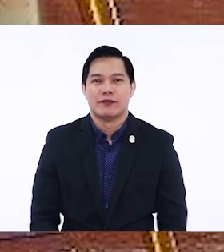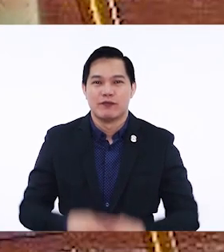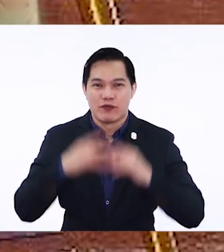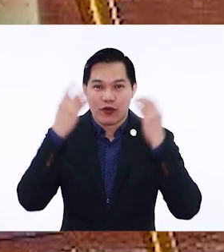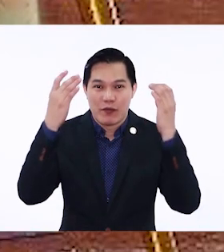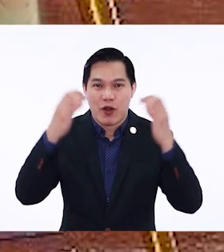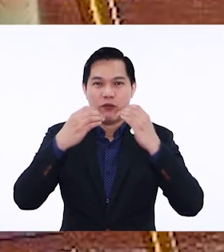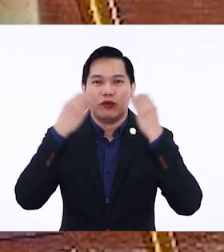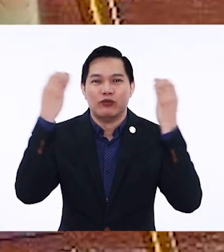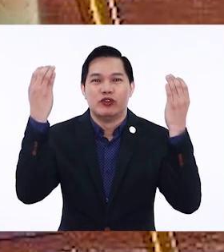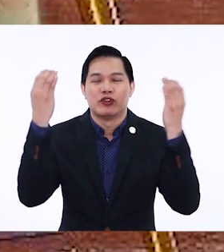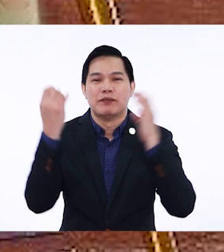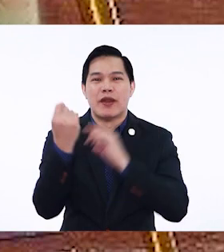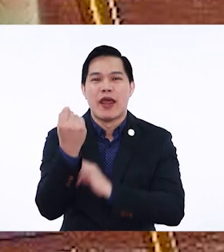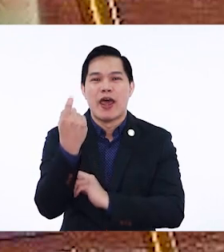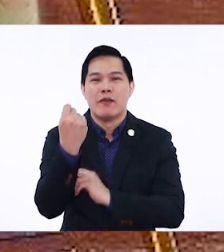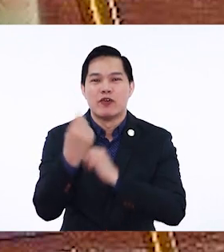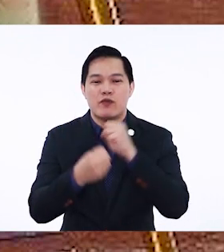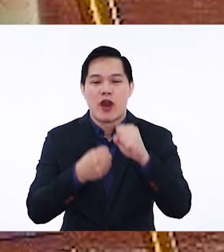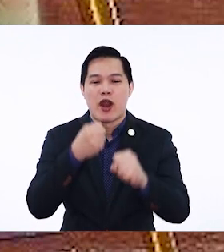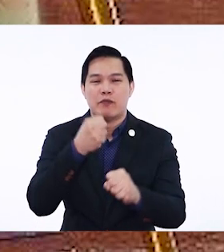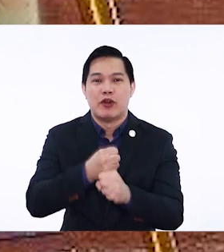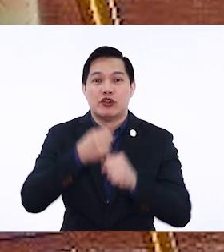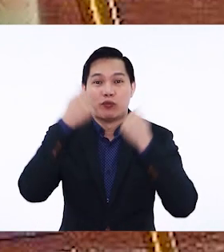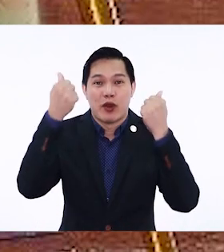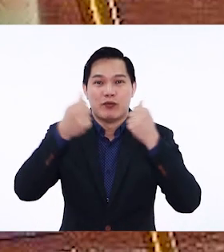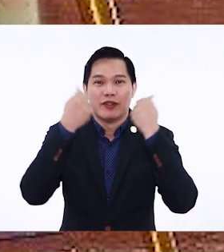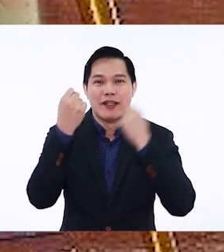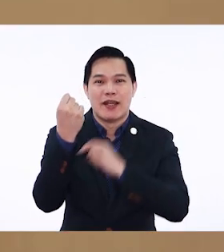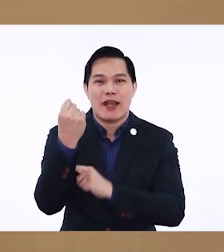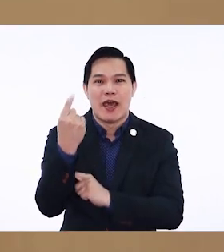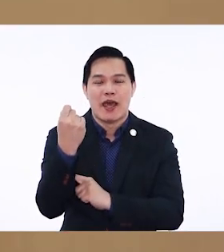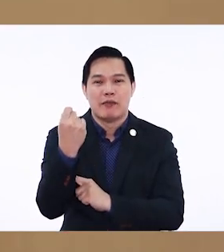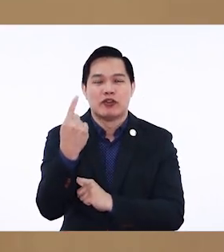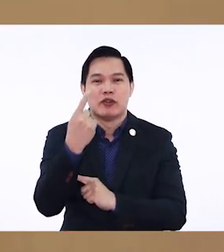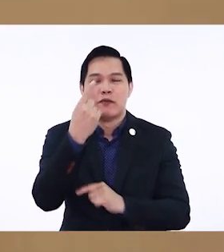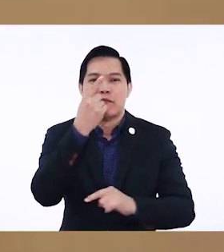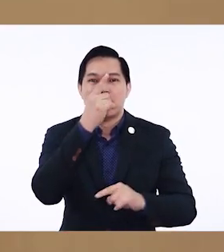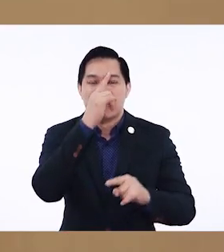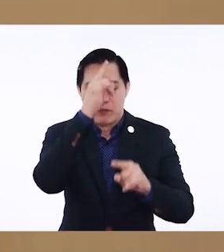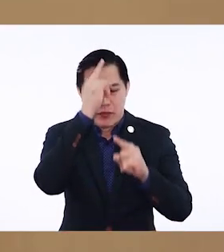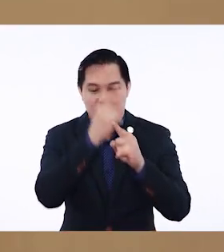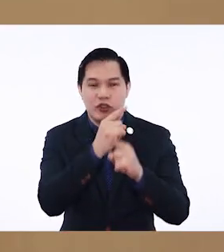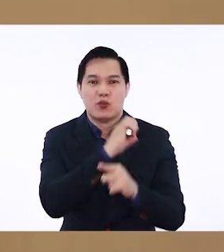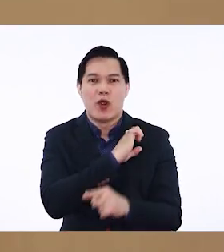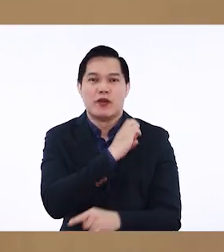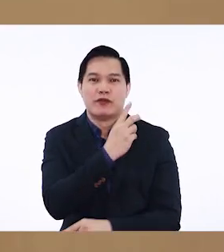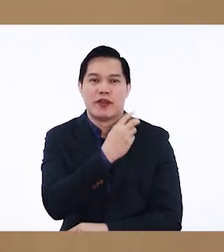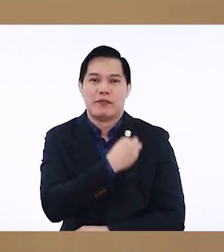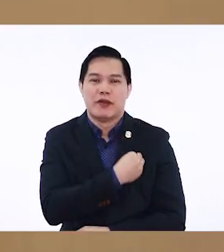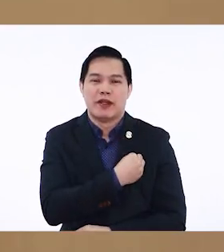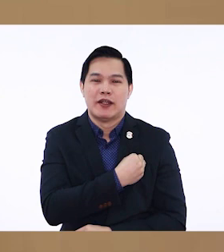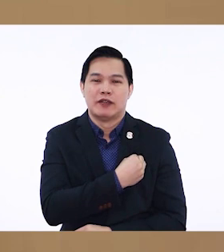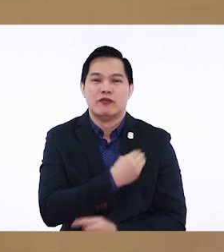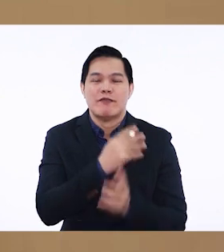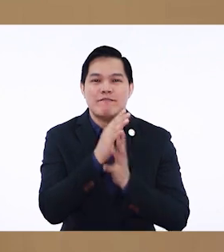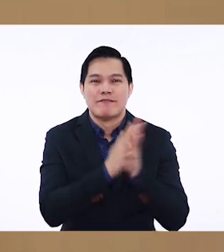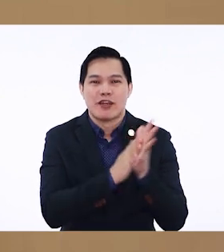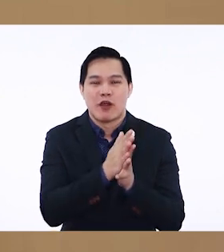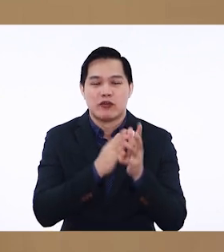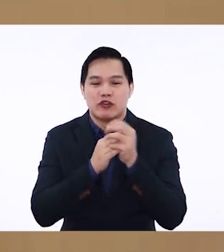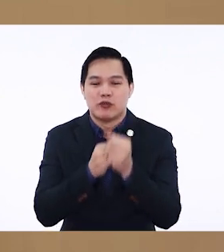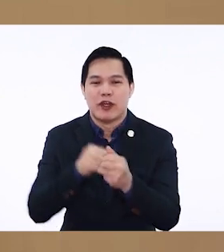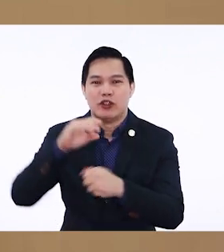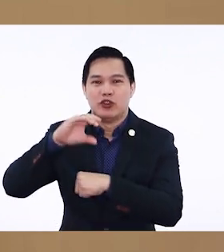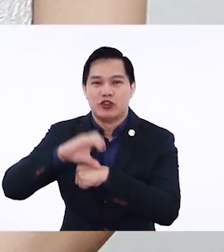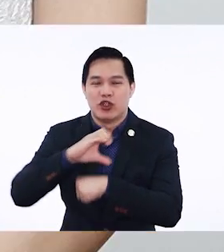In commemoration of the 11th year anniversary of our beloved Executive Minister Brother Eduardo V. Manalo for his dynamic leadership in